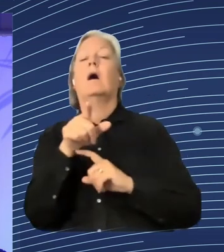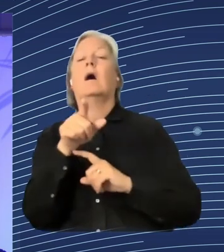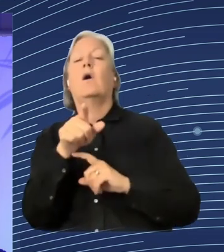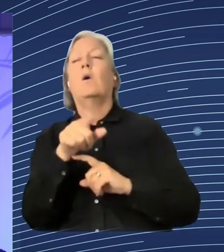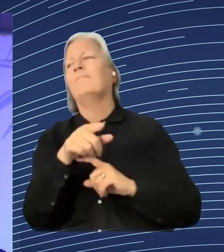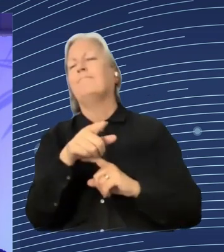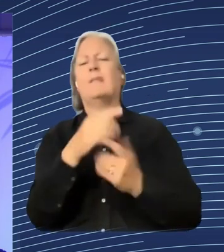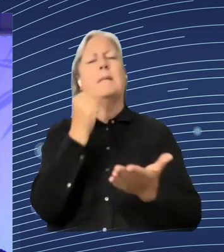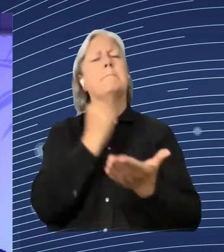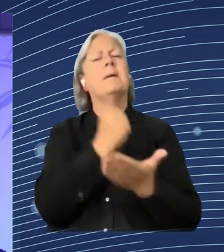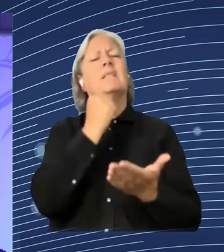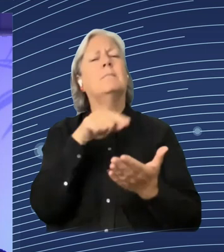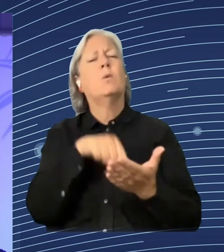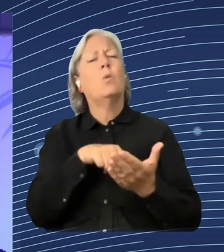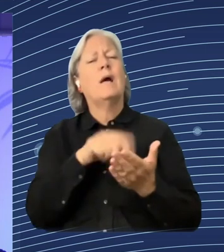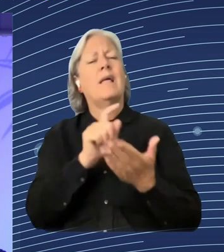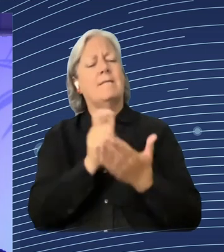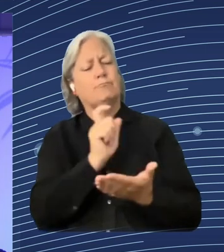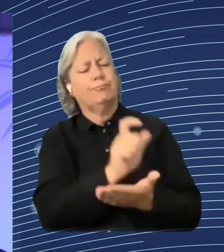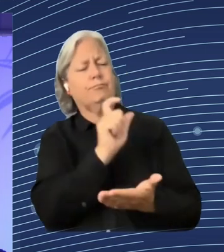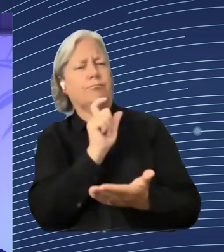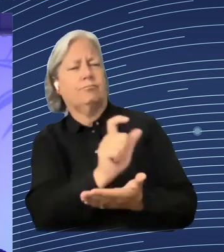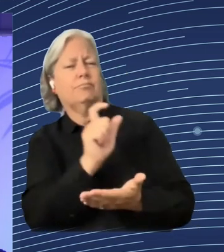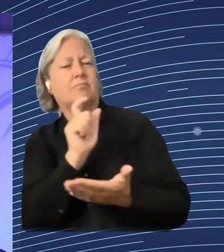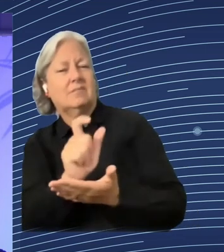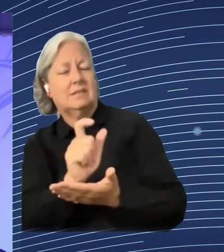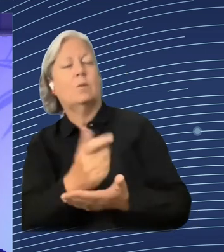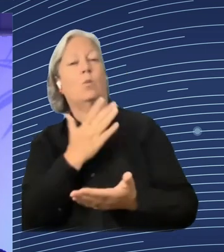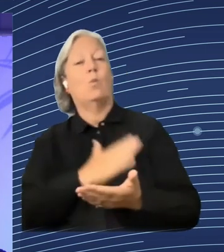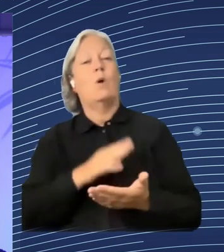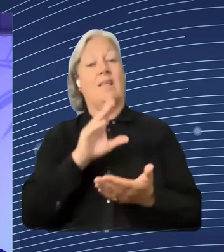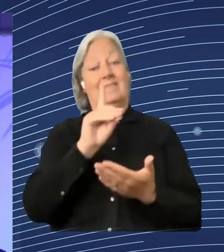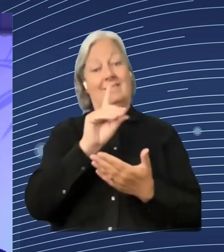course needs data sharing to be really effective.